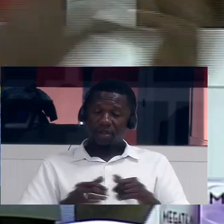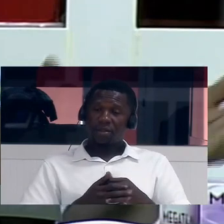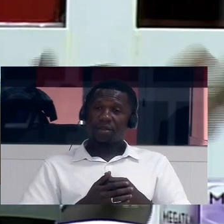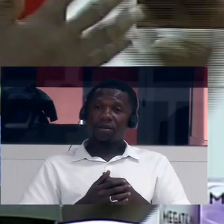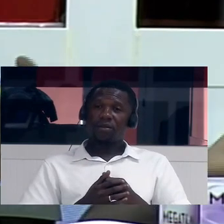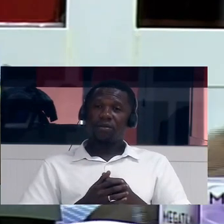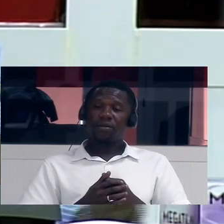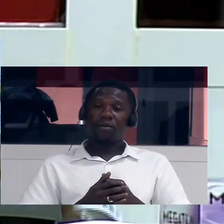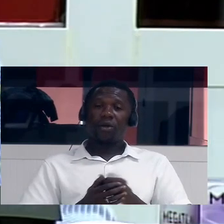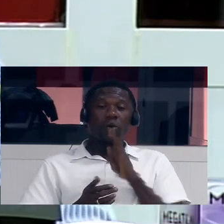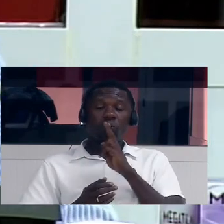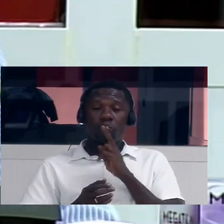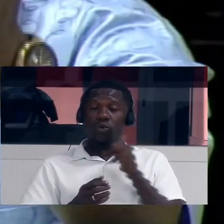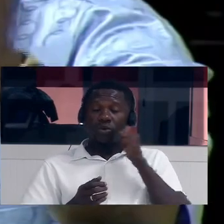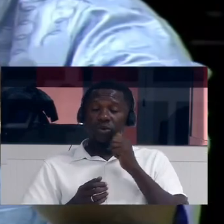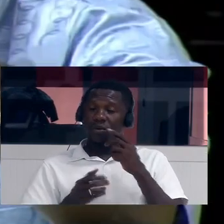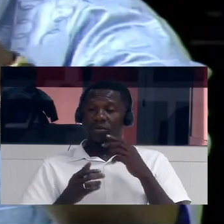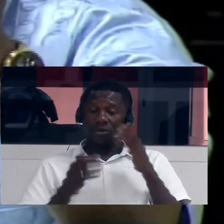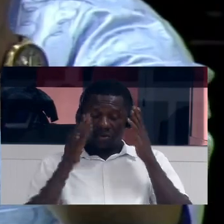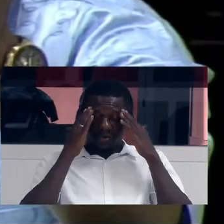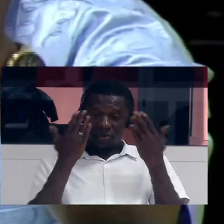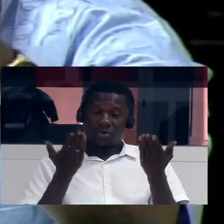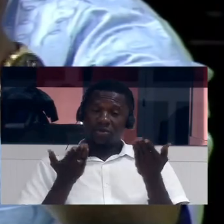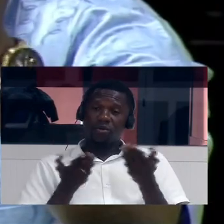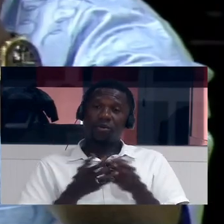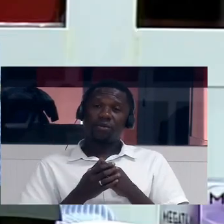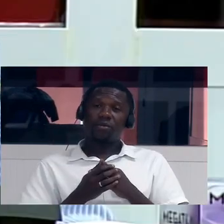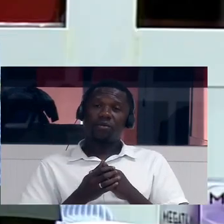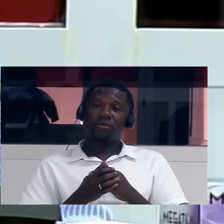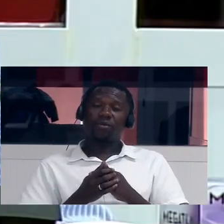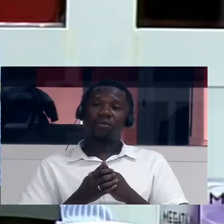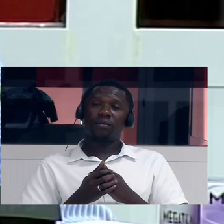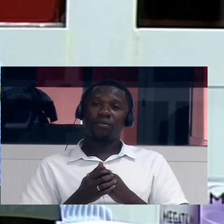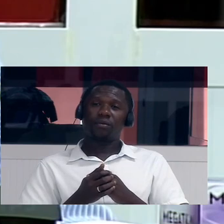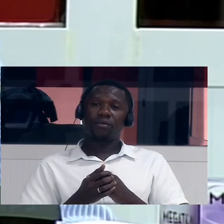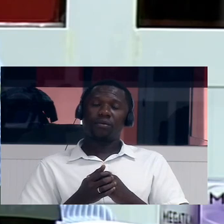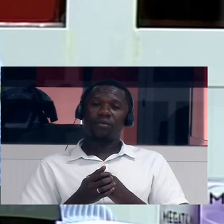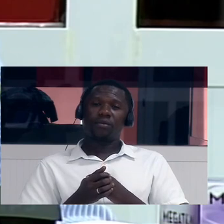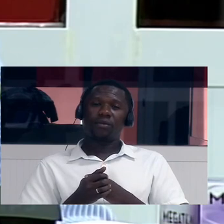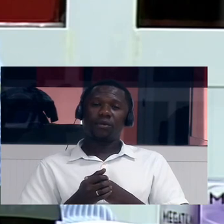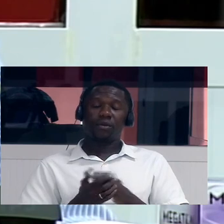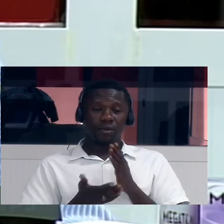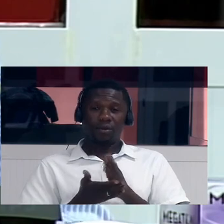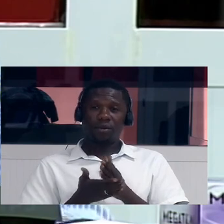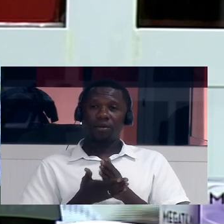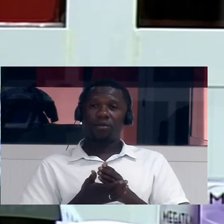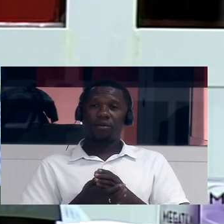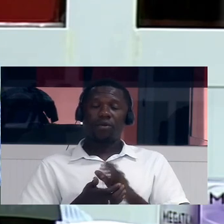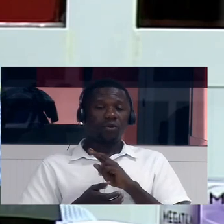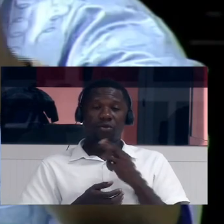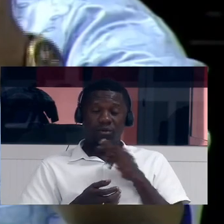who used them? Who expelled them? But did you? I should not be guessing, counsel. Exactly, precisely the point. You shouldn't be